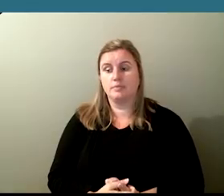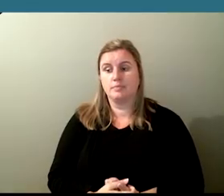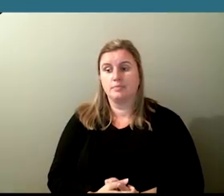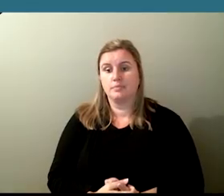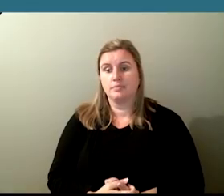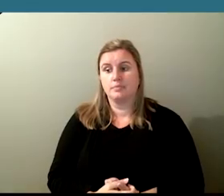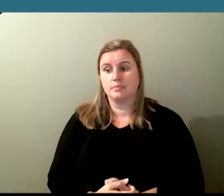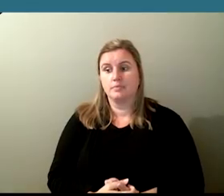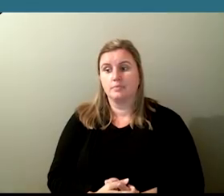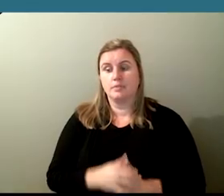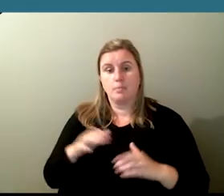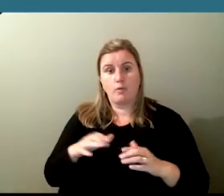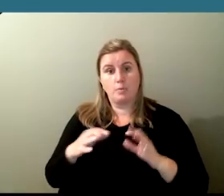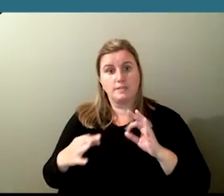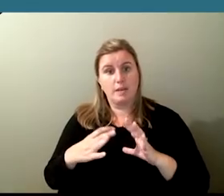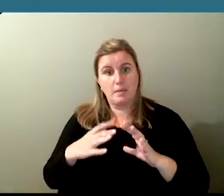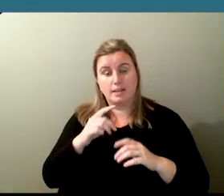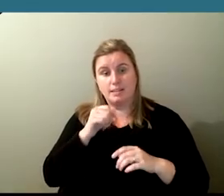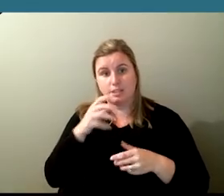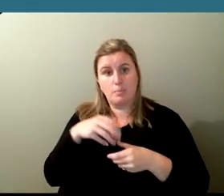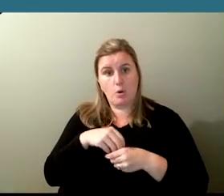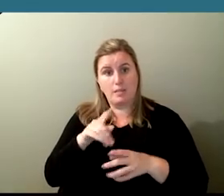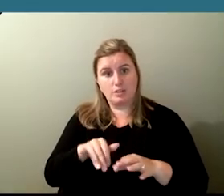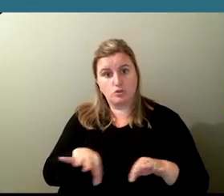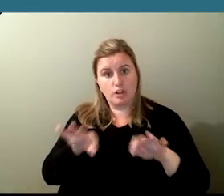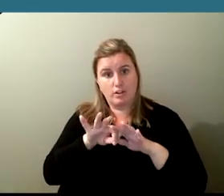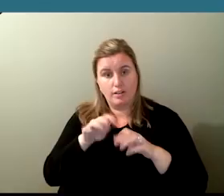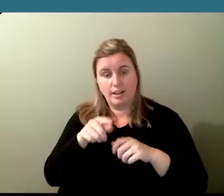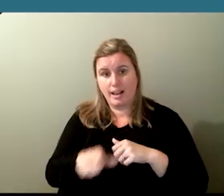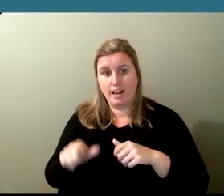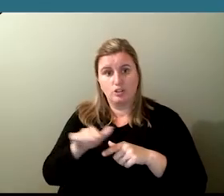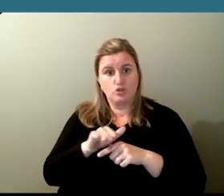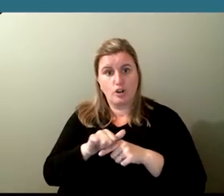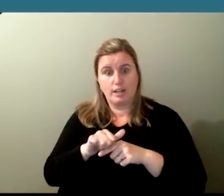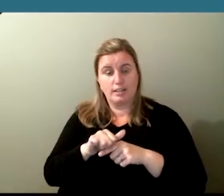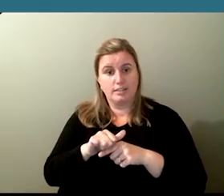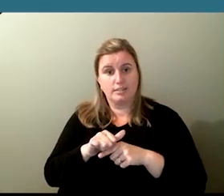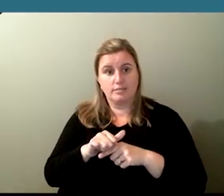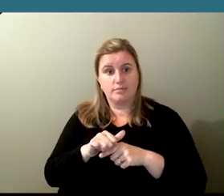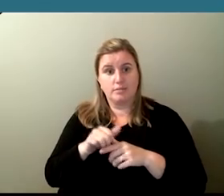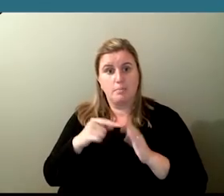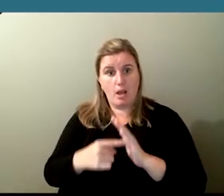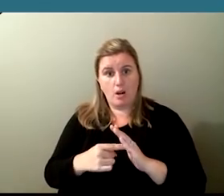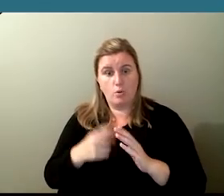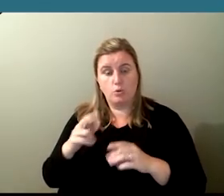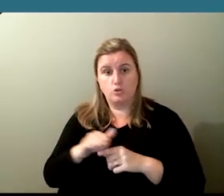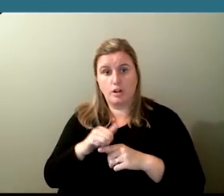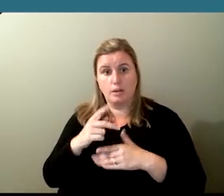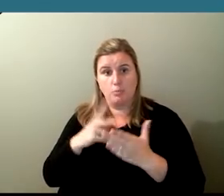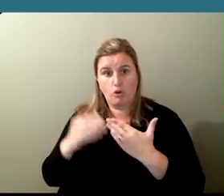considering the fact that performance feedback is a component that it's critical in any training model or training